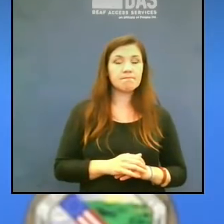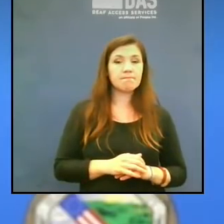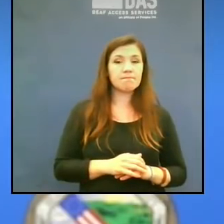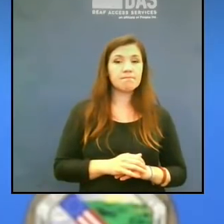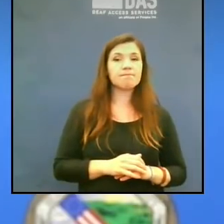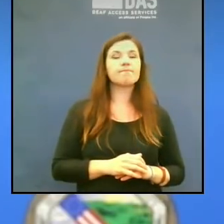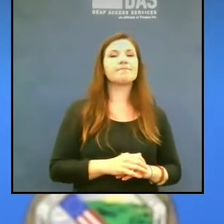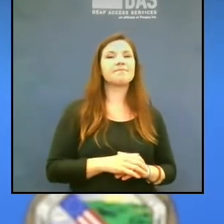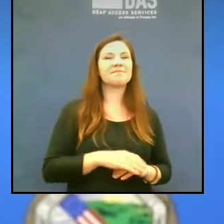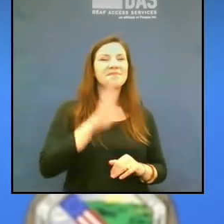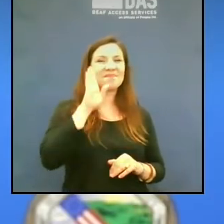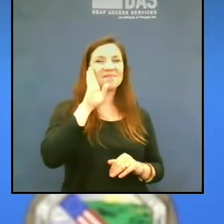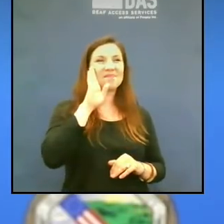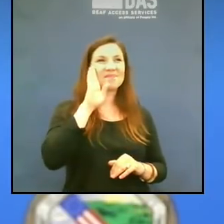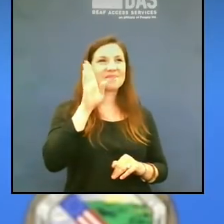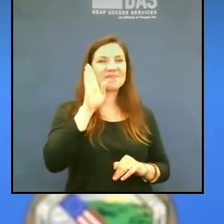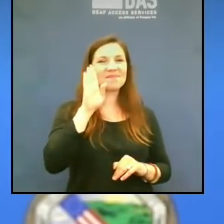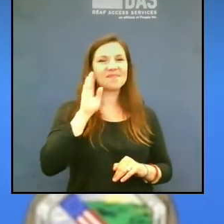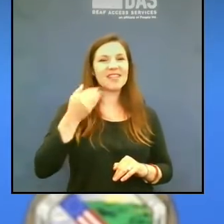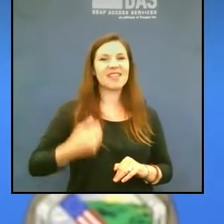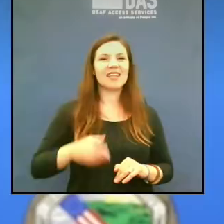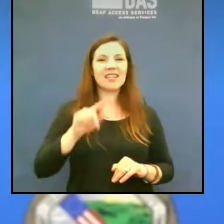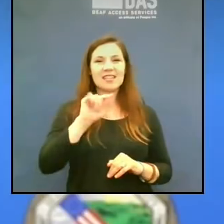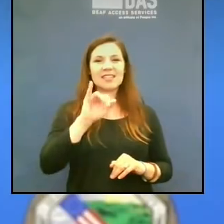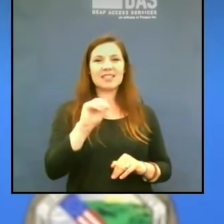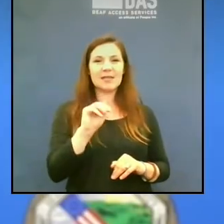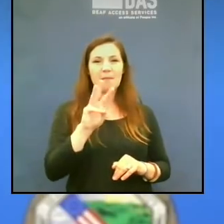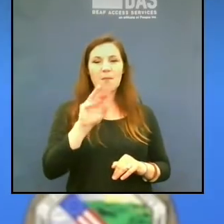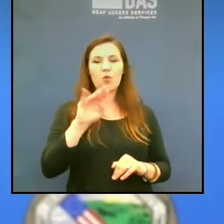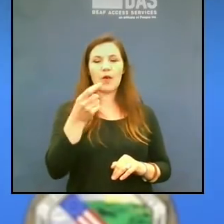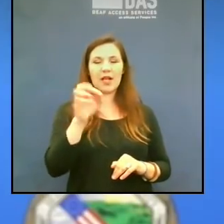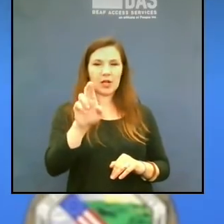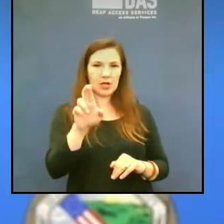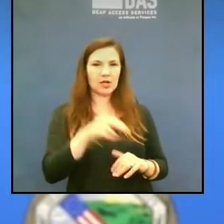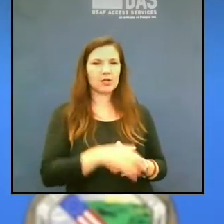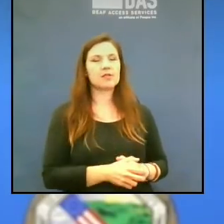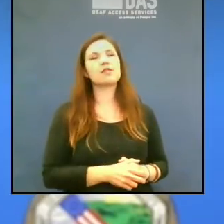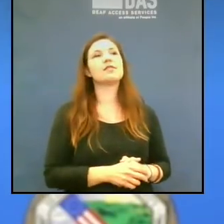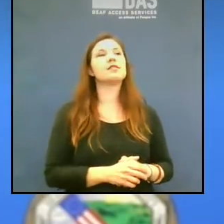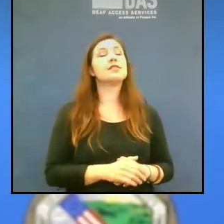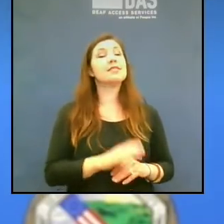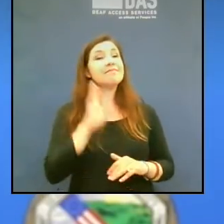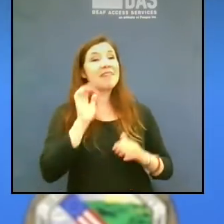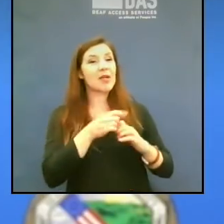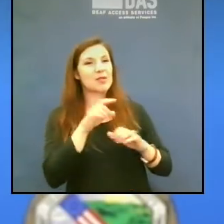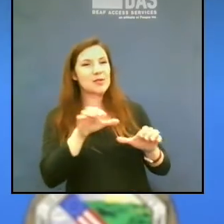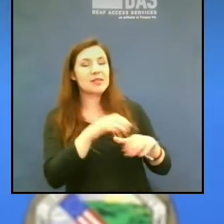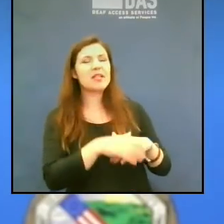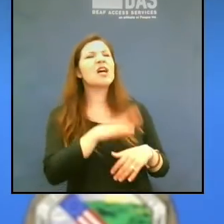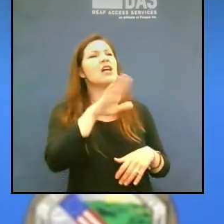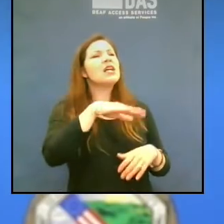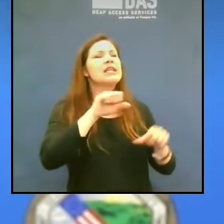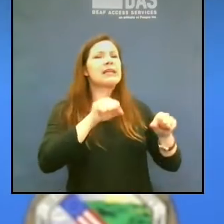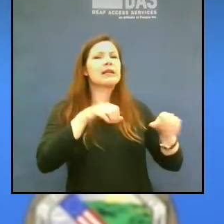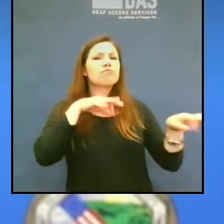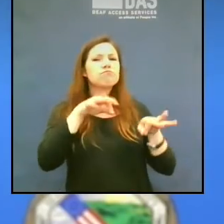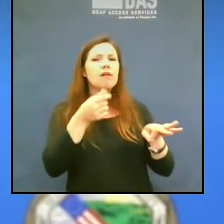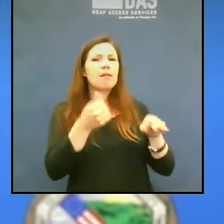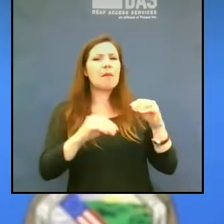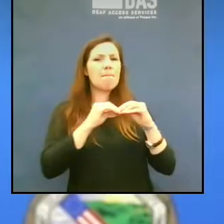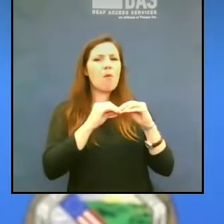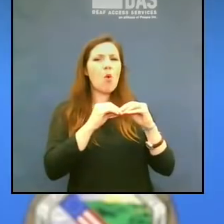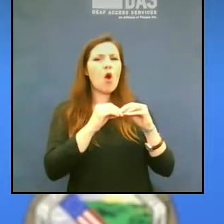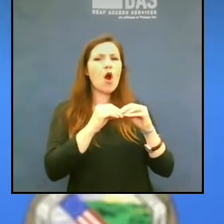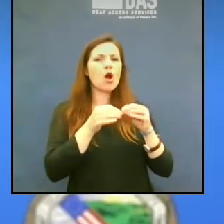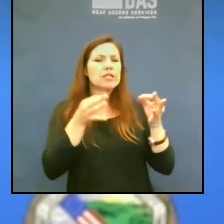WBEN, are you? Hey, Mark, it's Tim Winger. Hi, Tim. How you doing? Can you just characterize a little bit more the